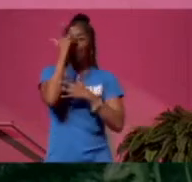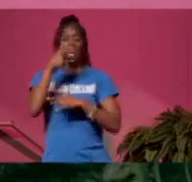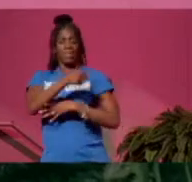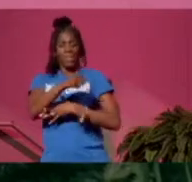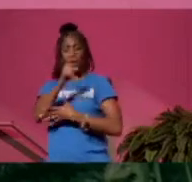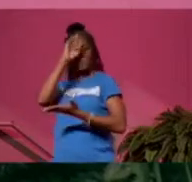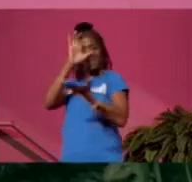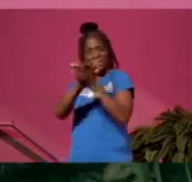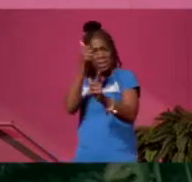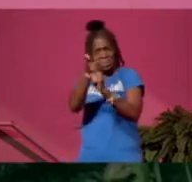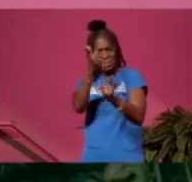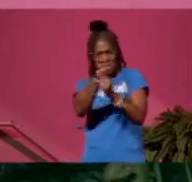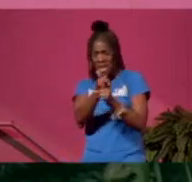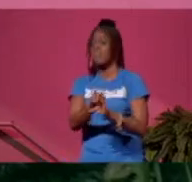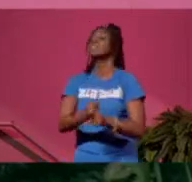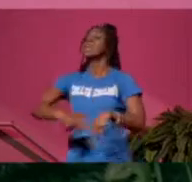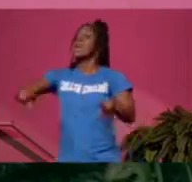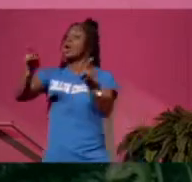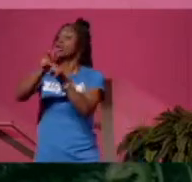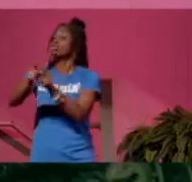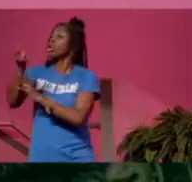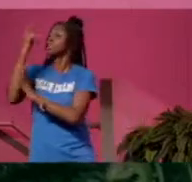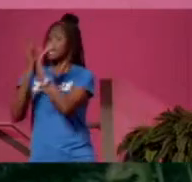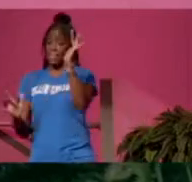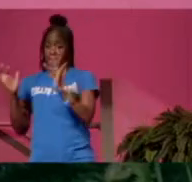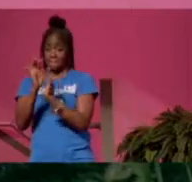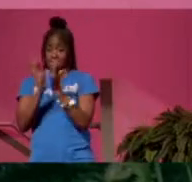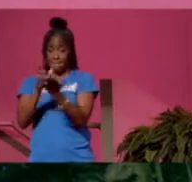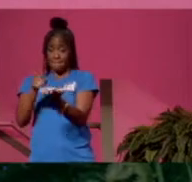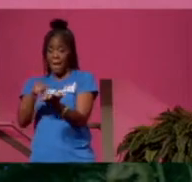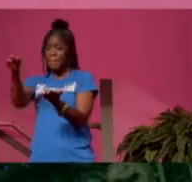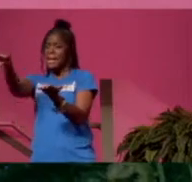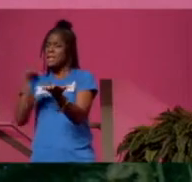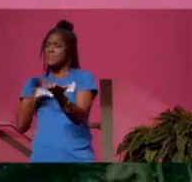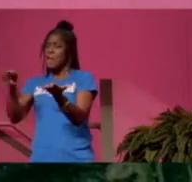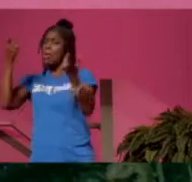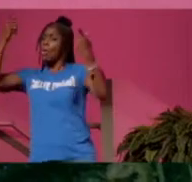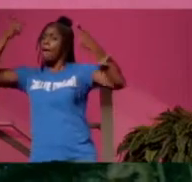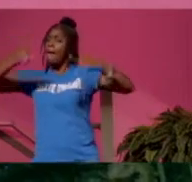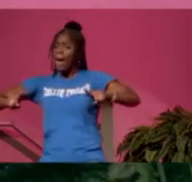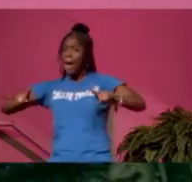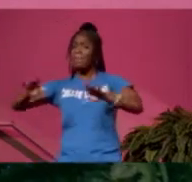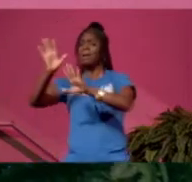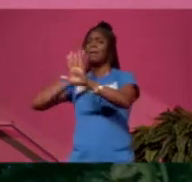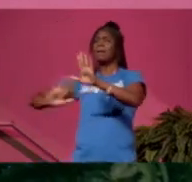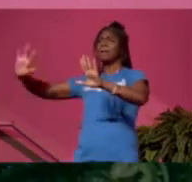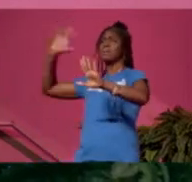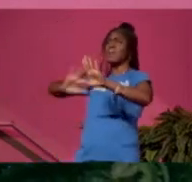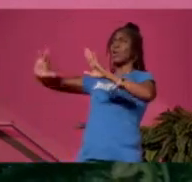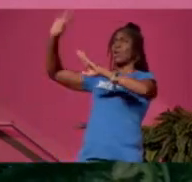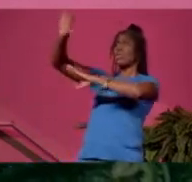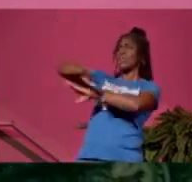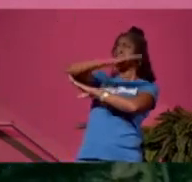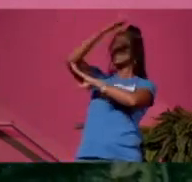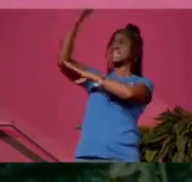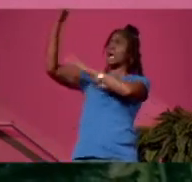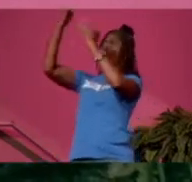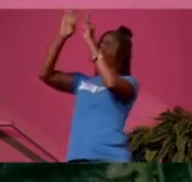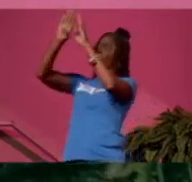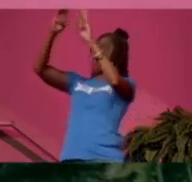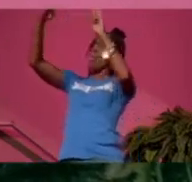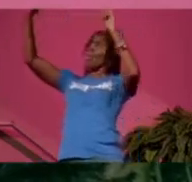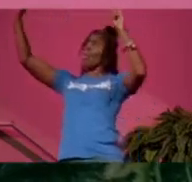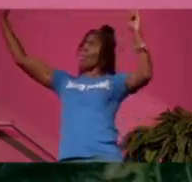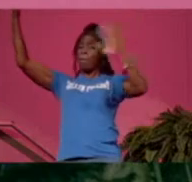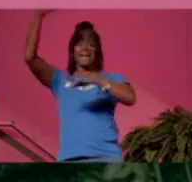worthy. And the Bible says that the sky opened up and the Lord spoke a word